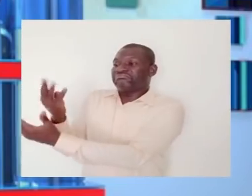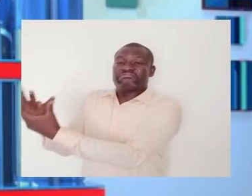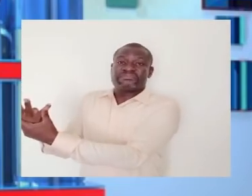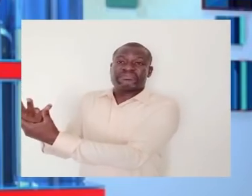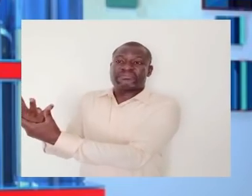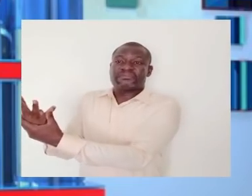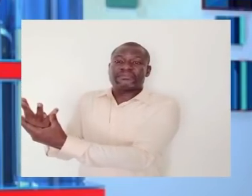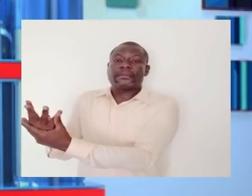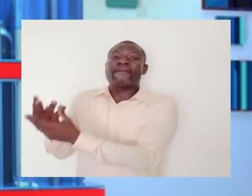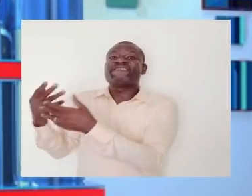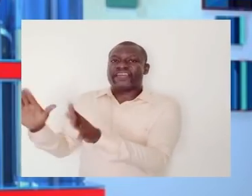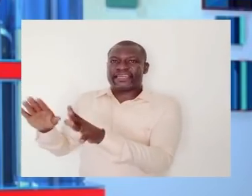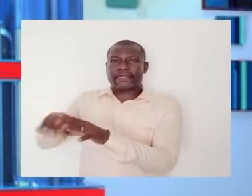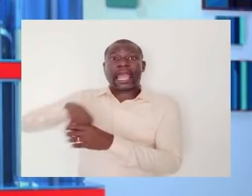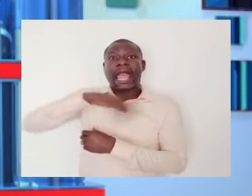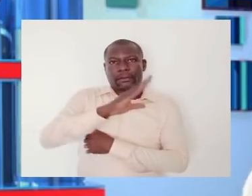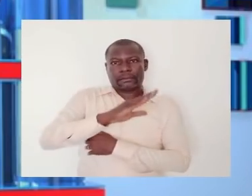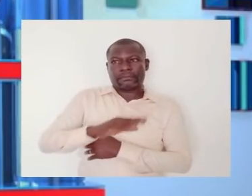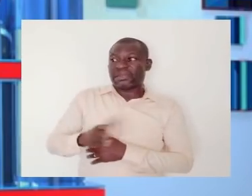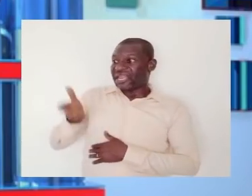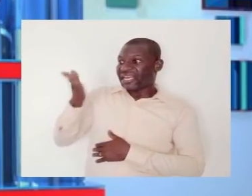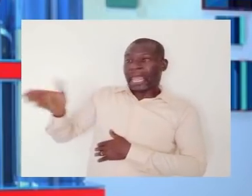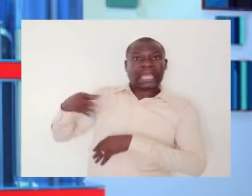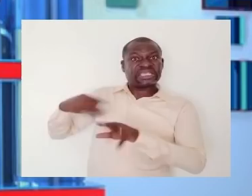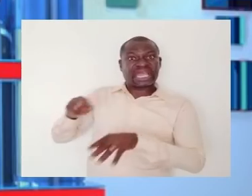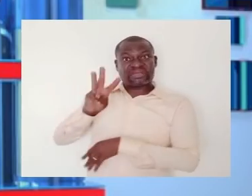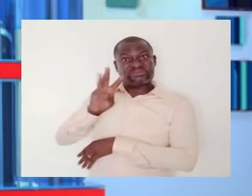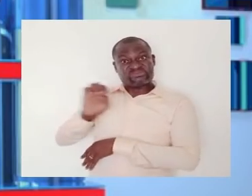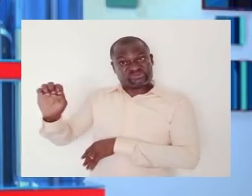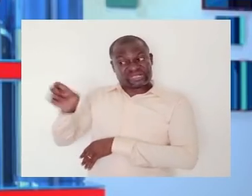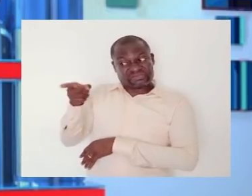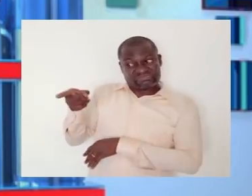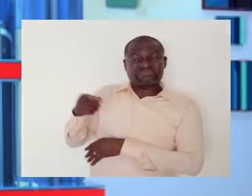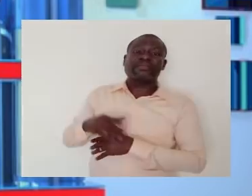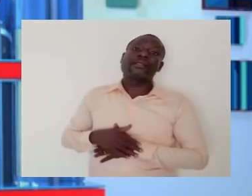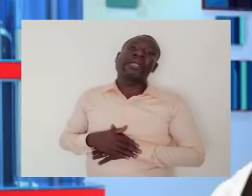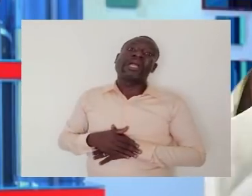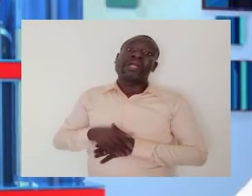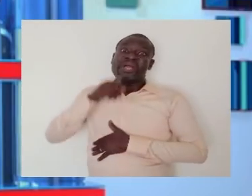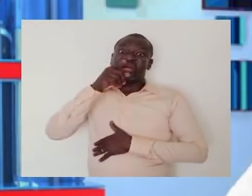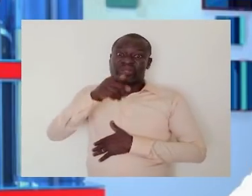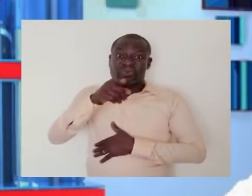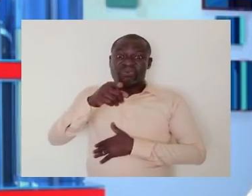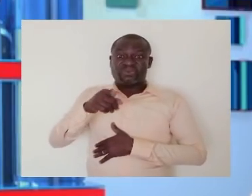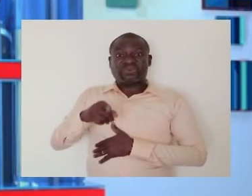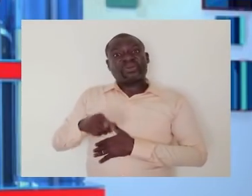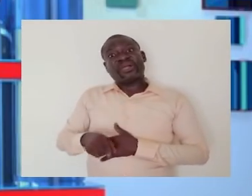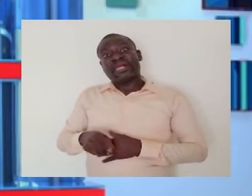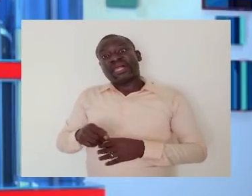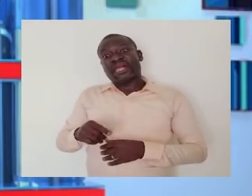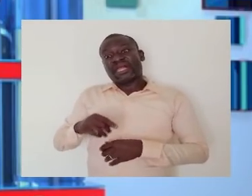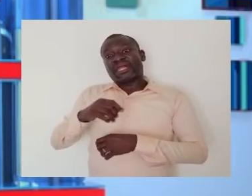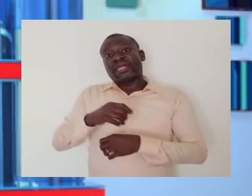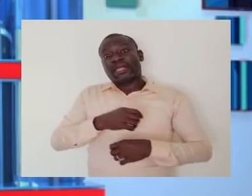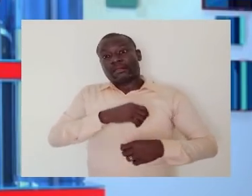no ensa ma obekan no bi ne se wasi prison ho ye tori ema mo prison officers ni nyina